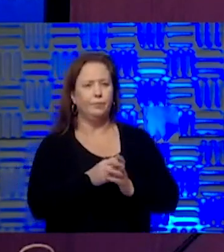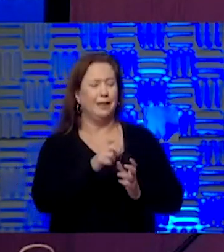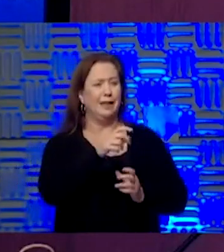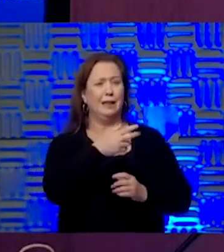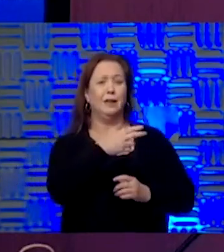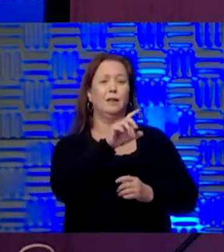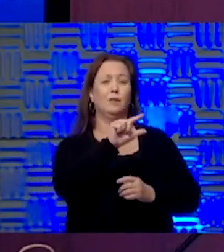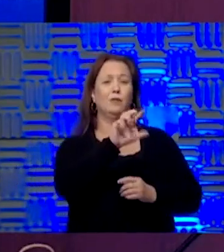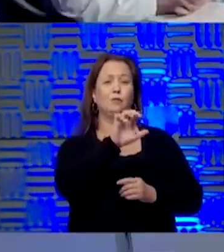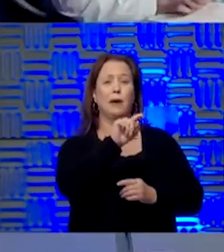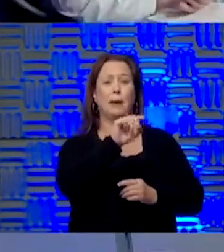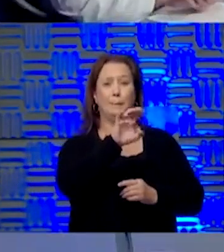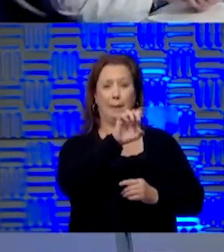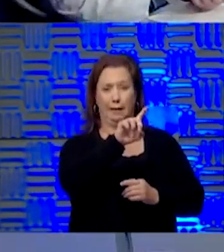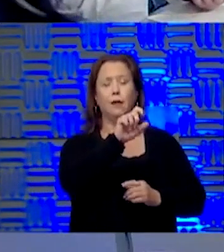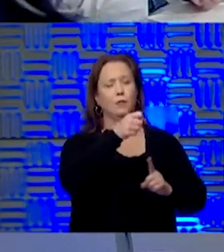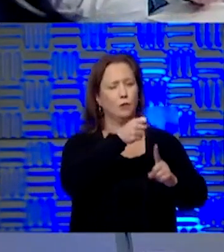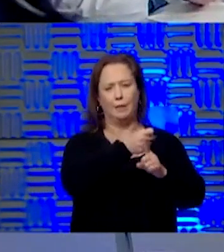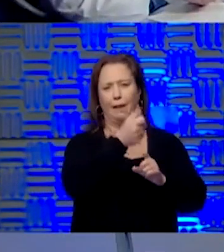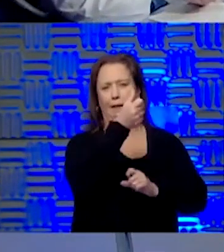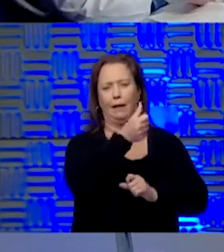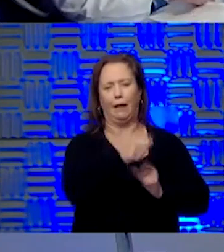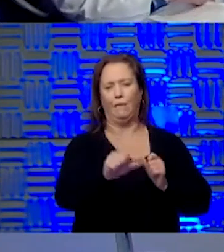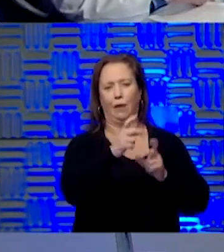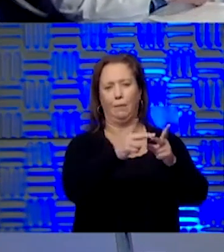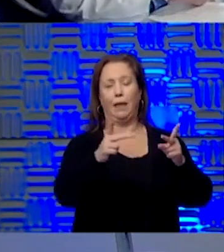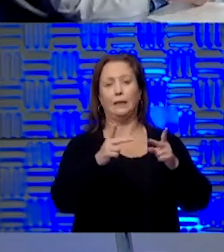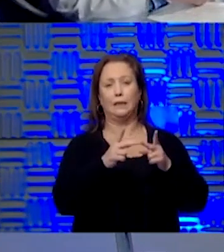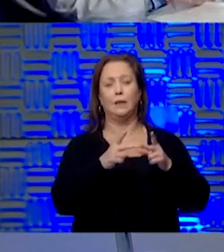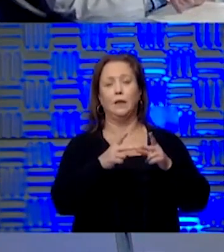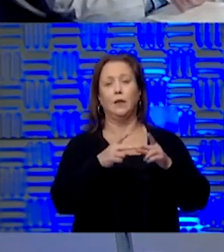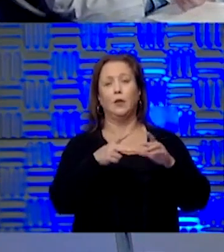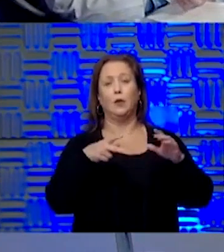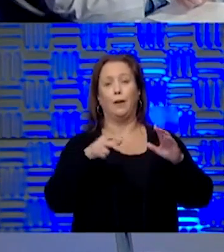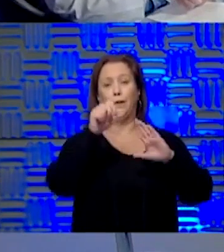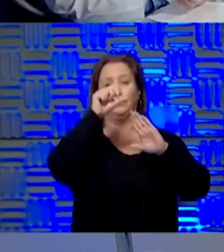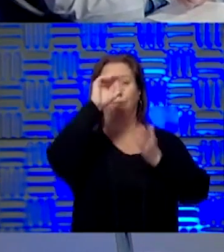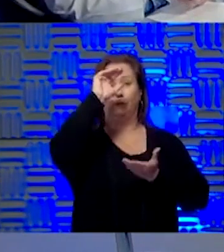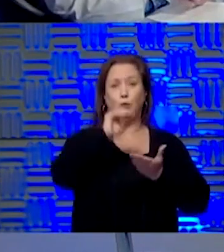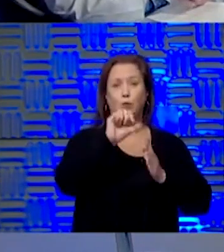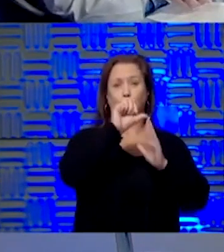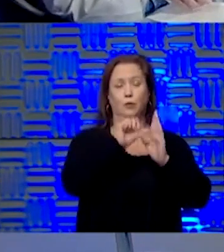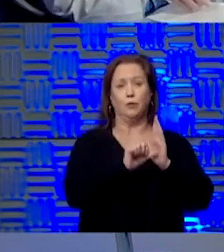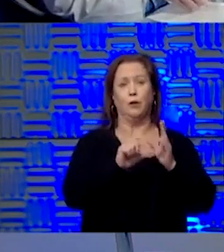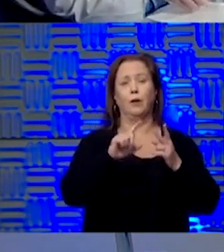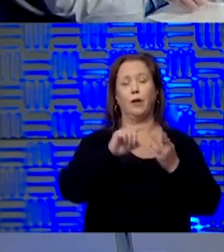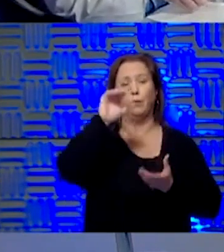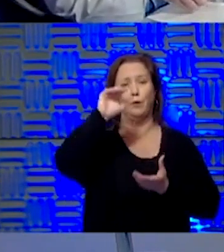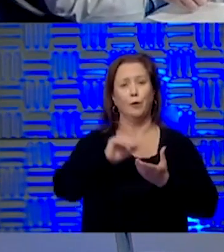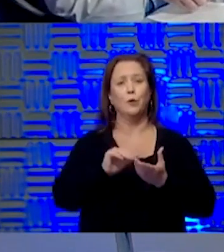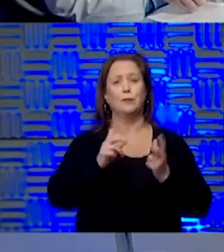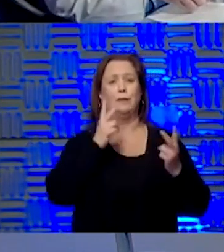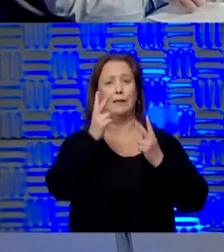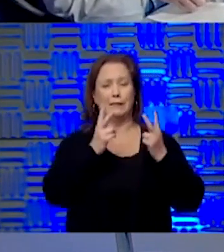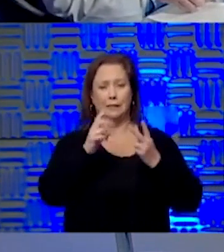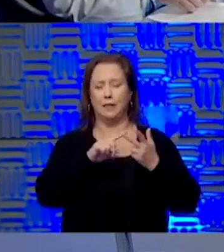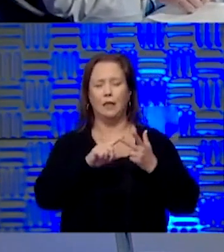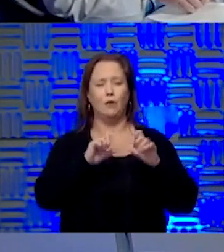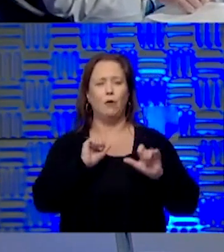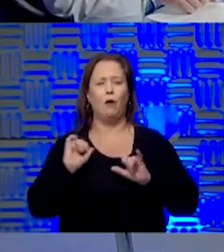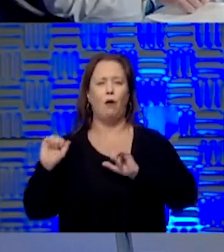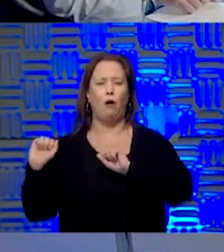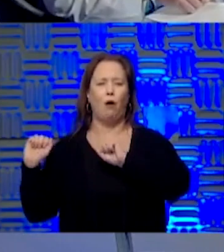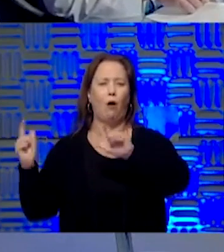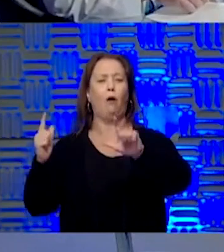there, but there is an impact everywhere because everybody had to cut. The problem is you had to cut surgeries and you had to cut ambulatory visits. And we're all part of the same system, so we're all in the